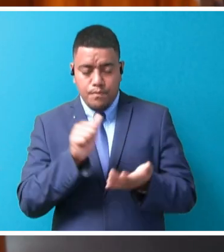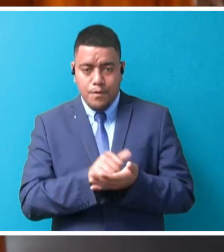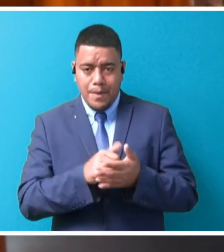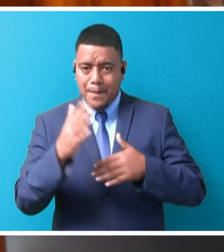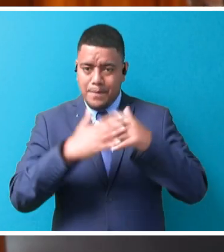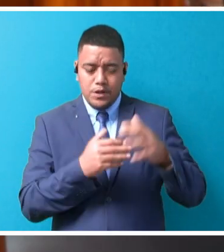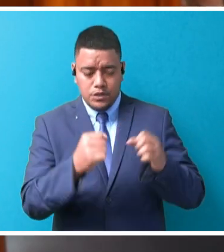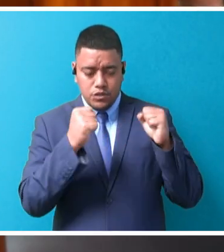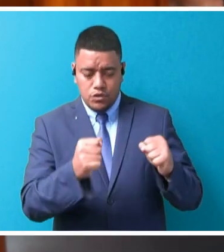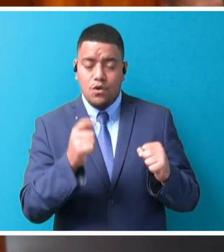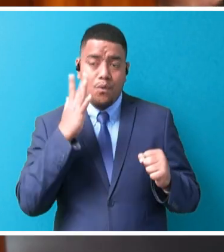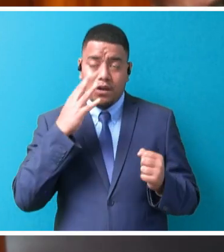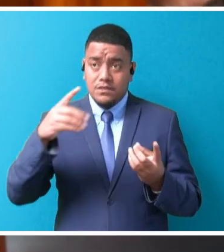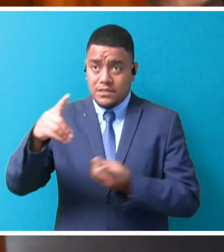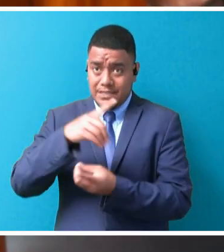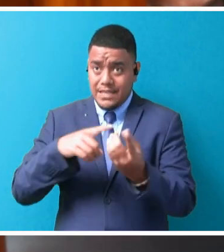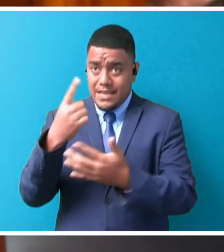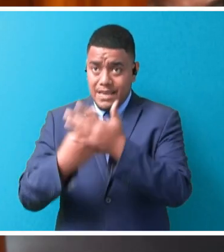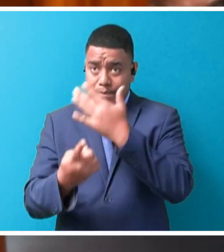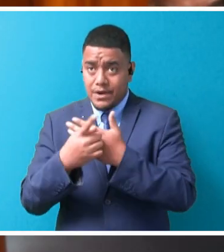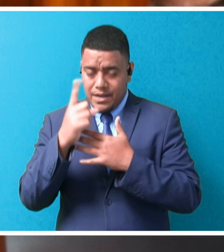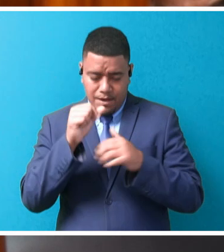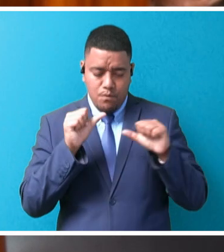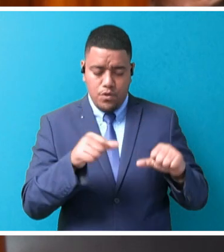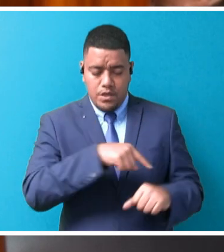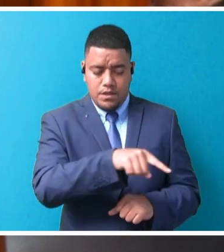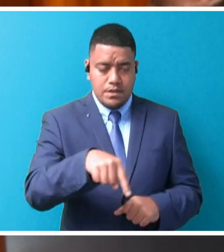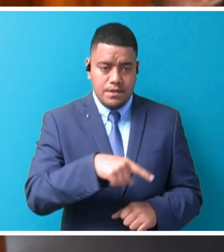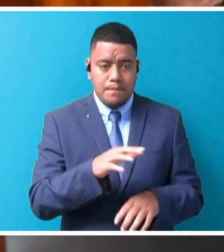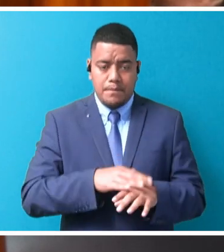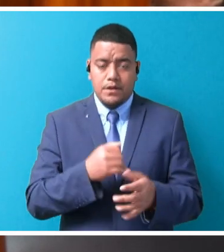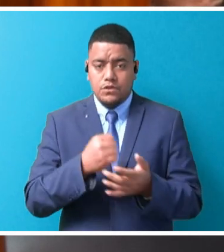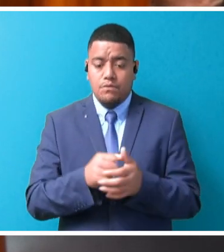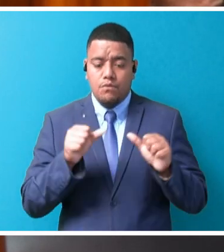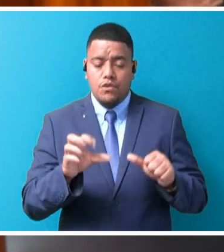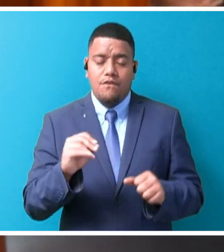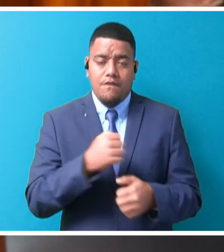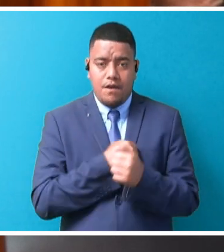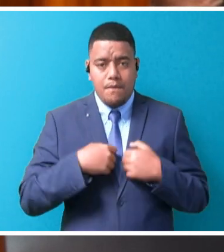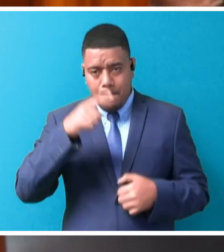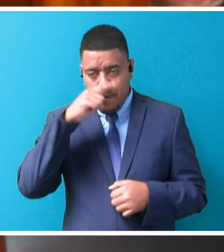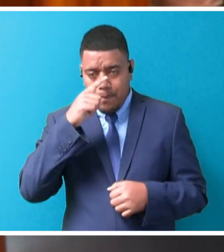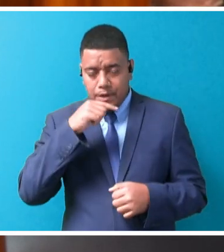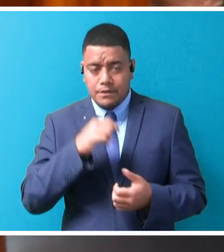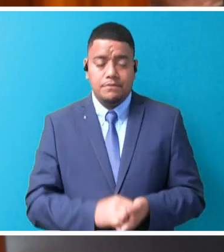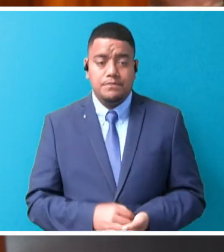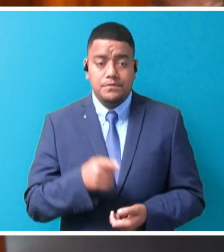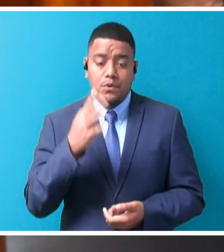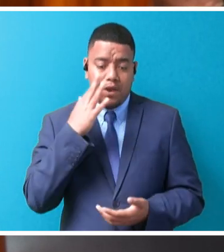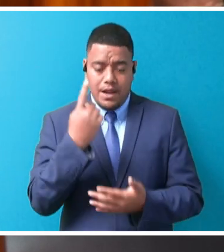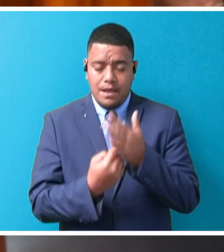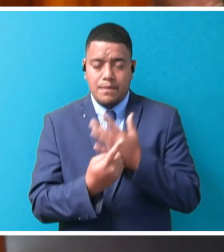in evacuation centers, as these are critical facilities that will ensure the protection of evacuees during